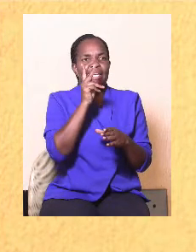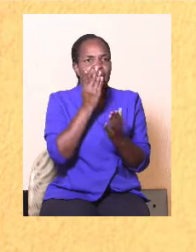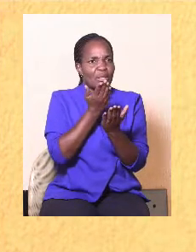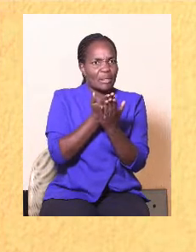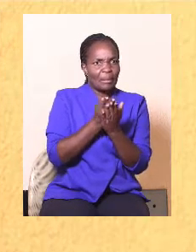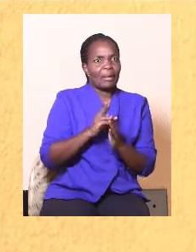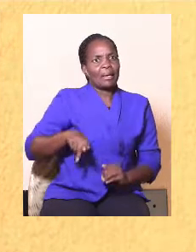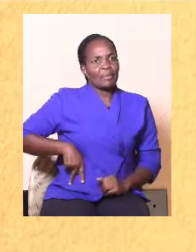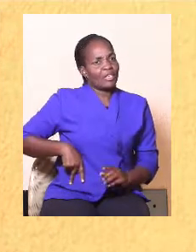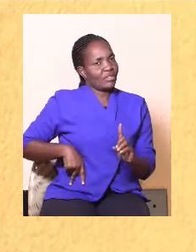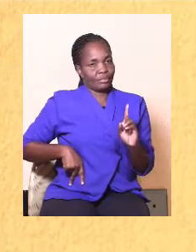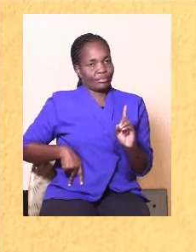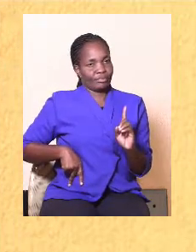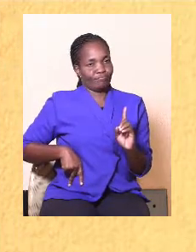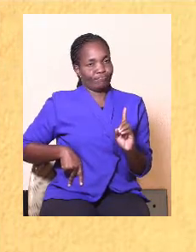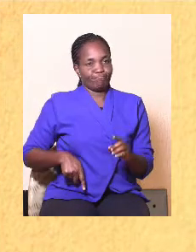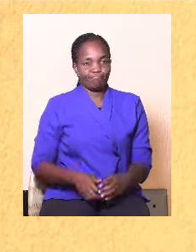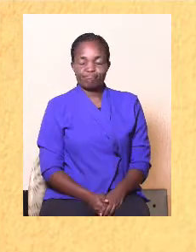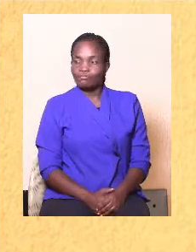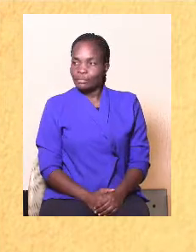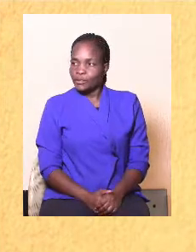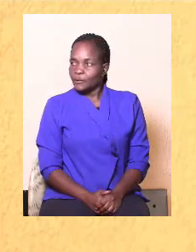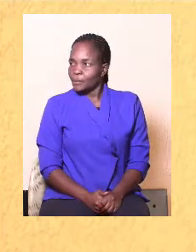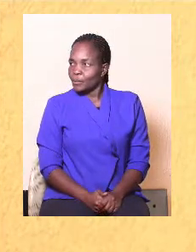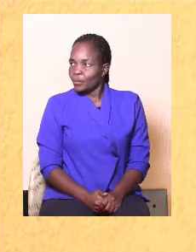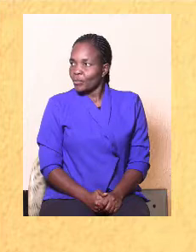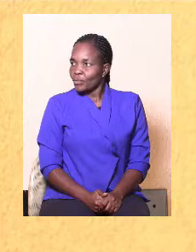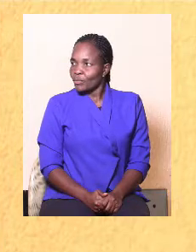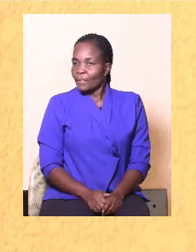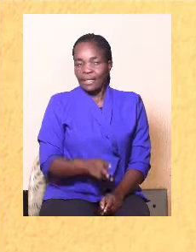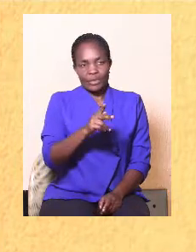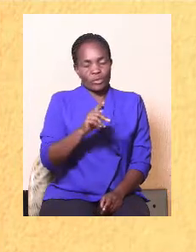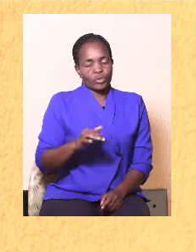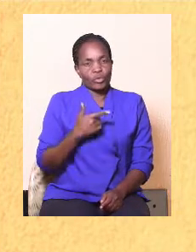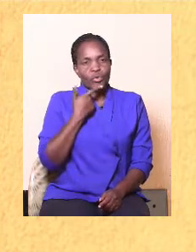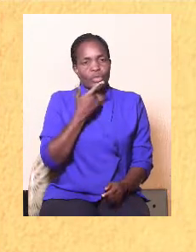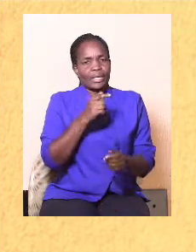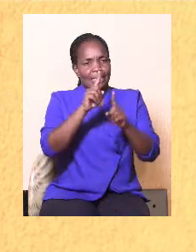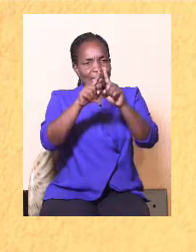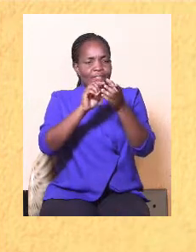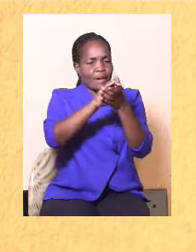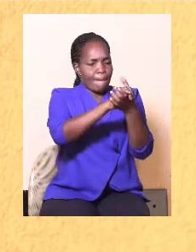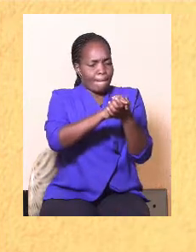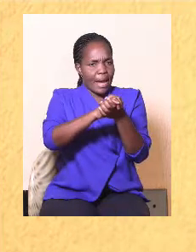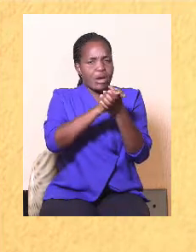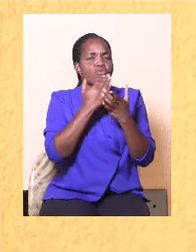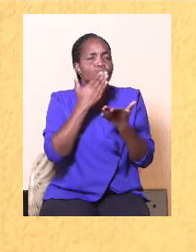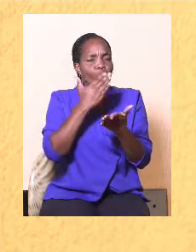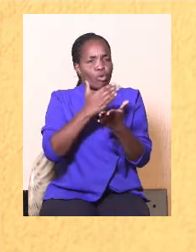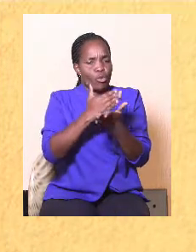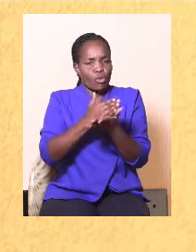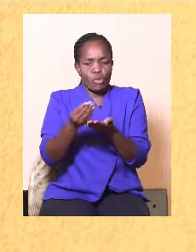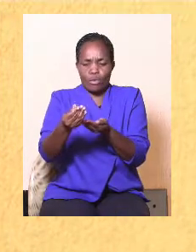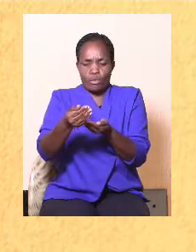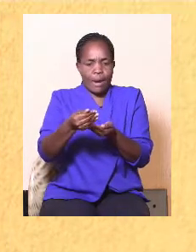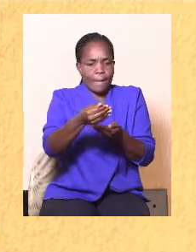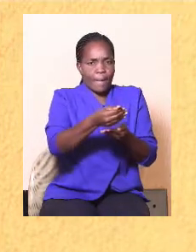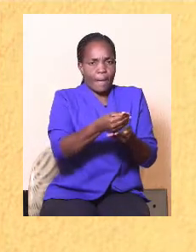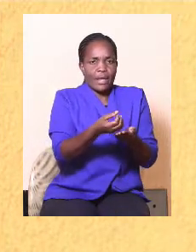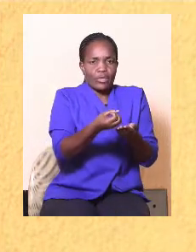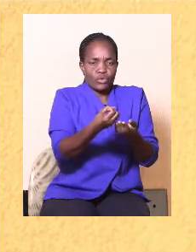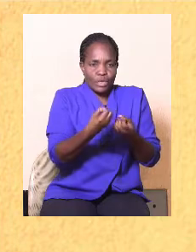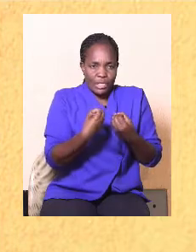We also want, in the same breath, to thank our partners who have really made their services